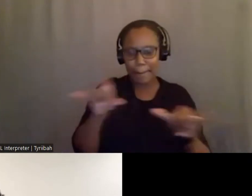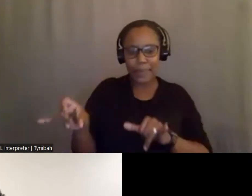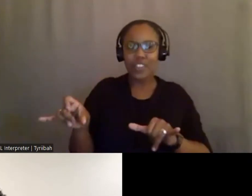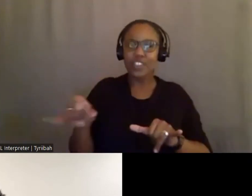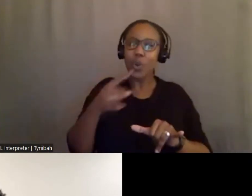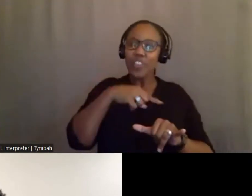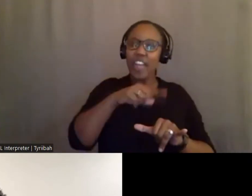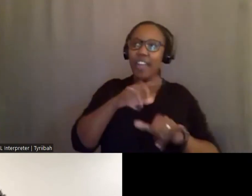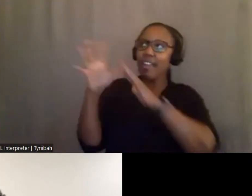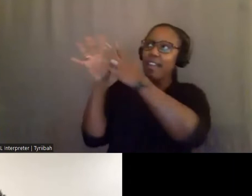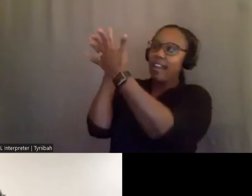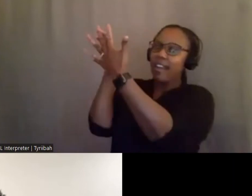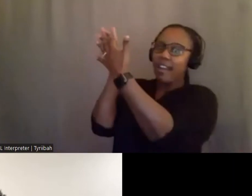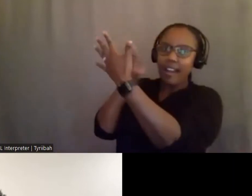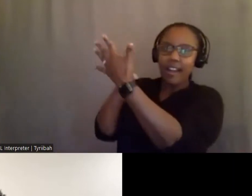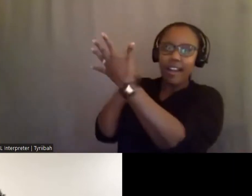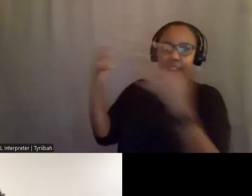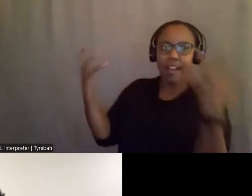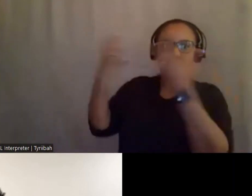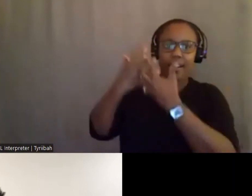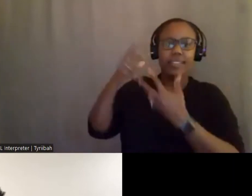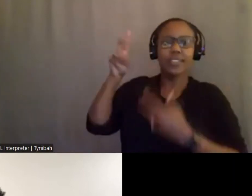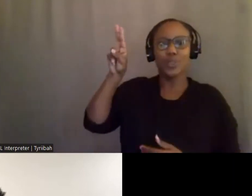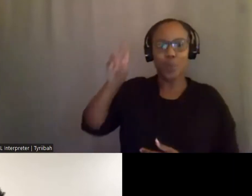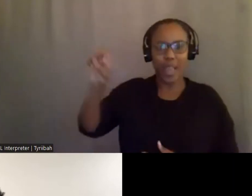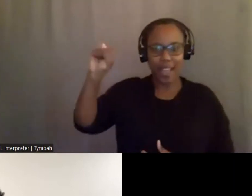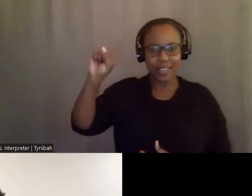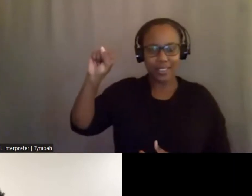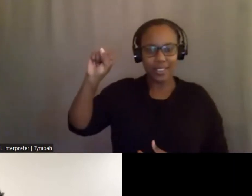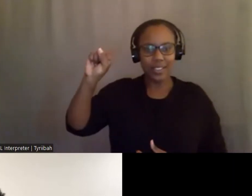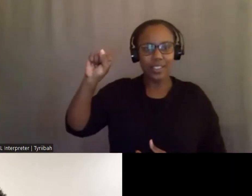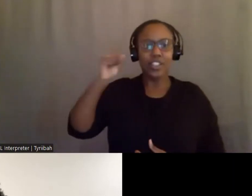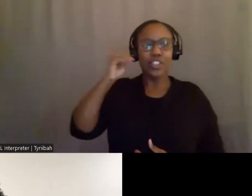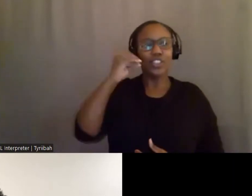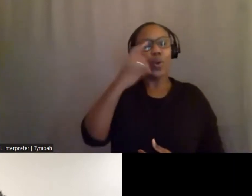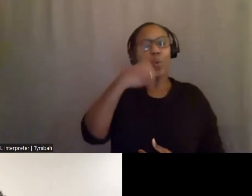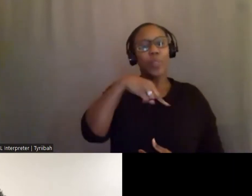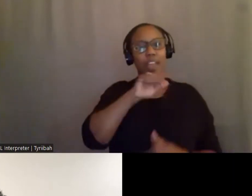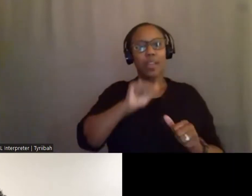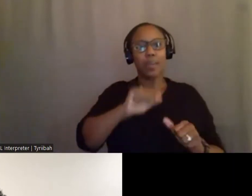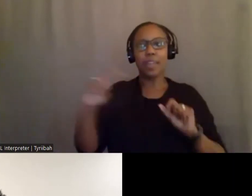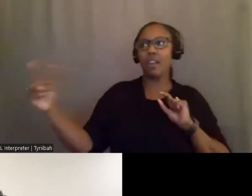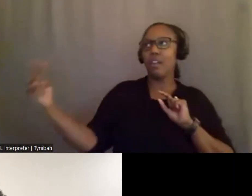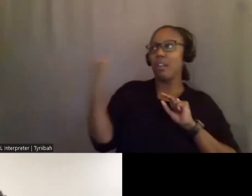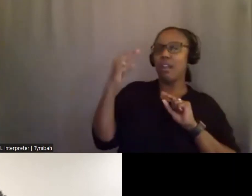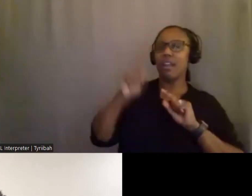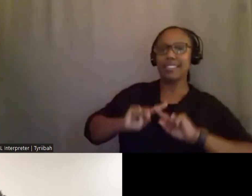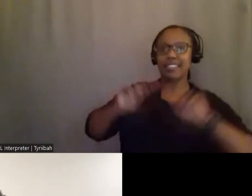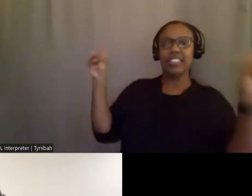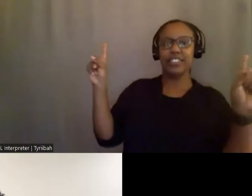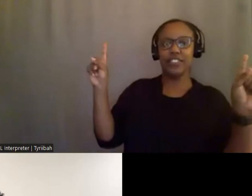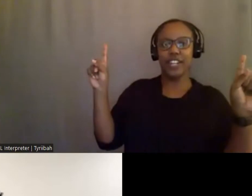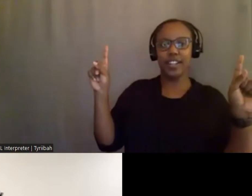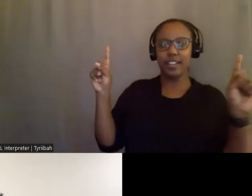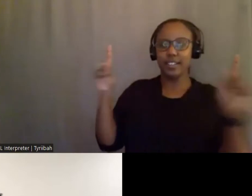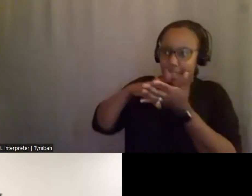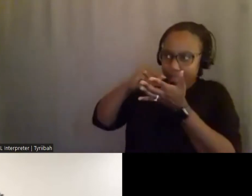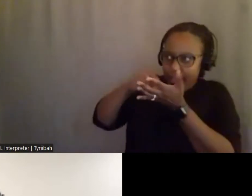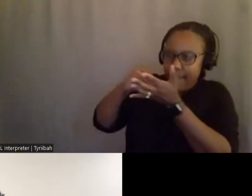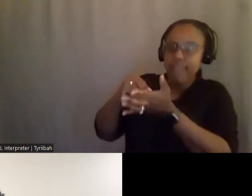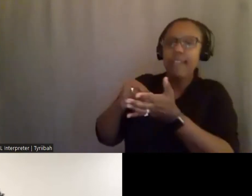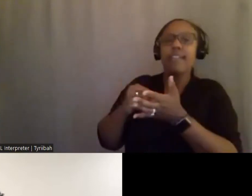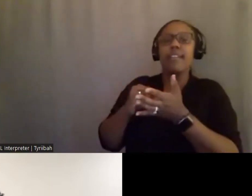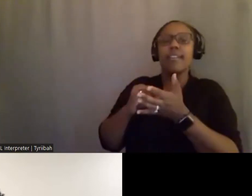a certain degree that allowed them to be viewed as different and allowed them to gain enough kind of education and knowledge about the United States that they were able